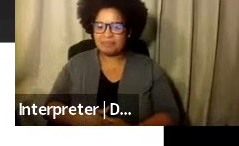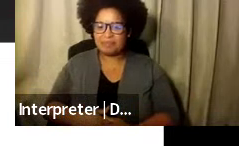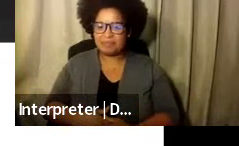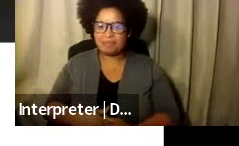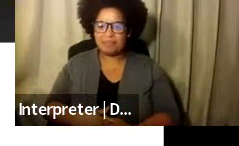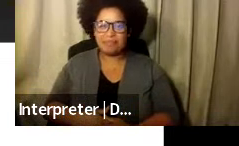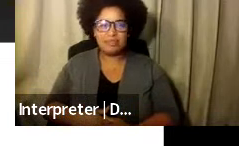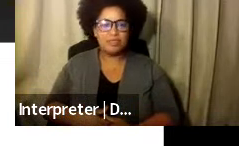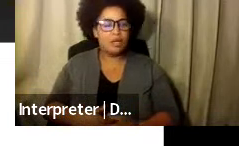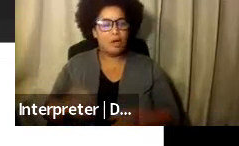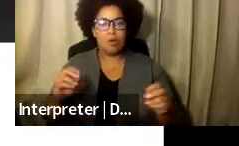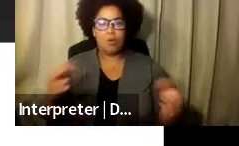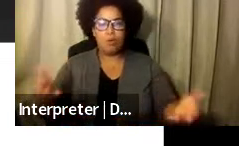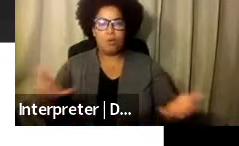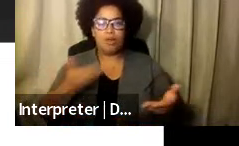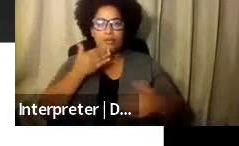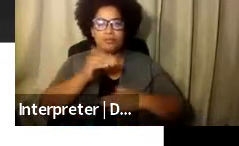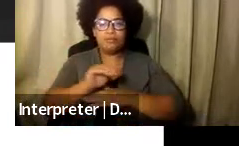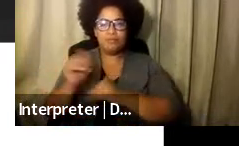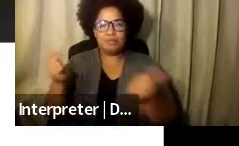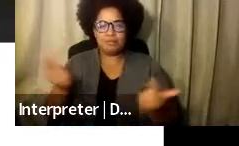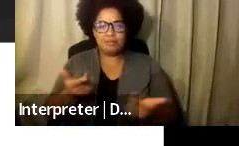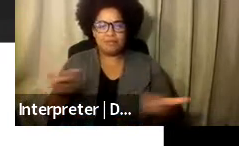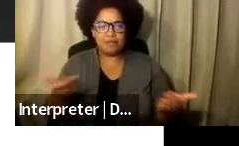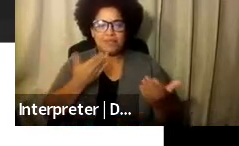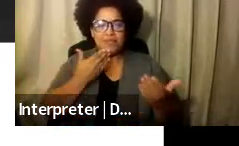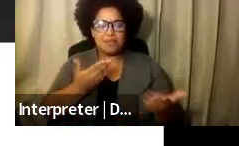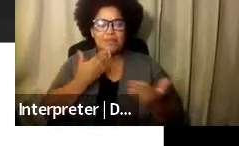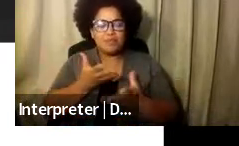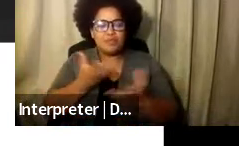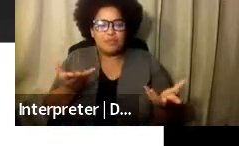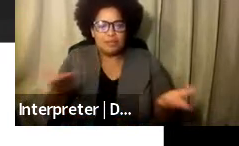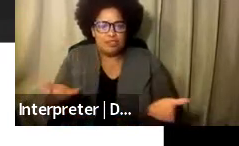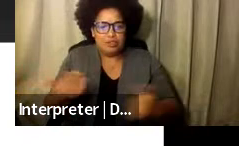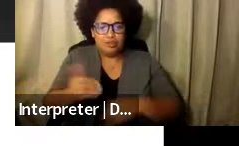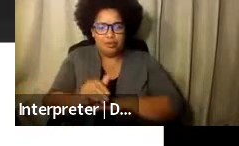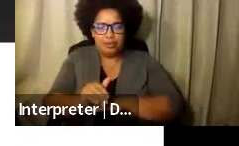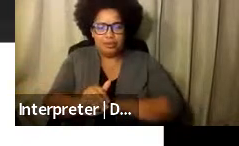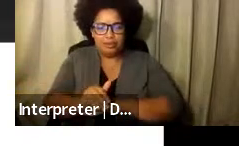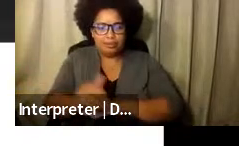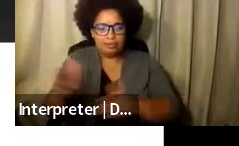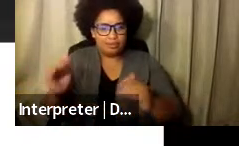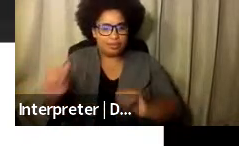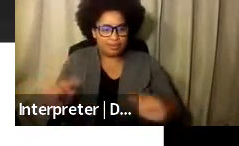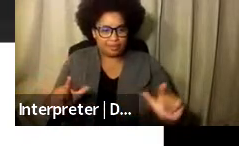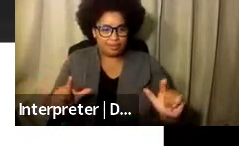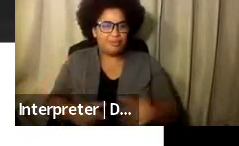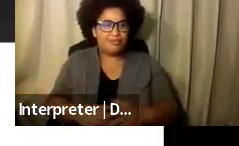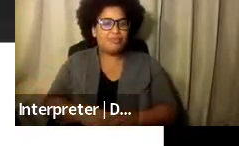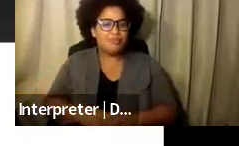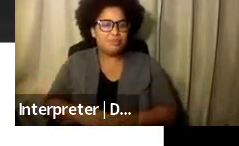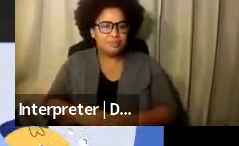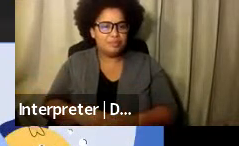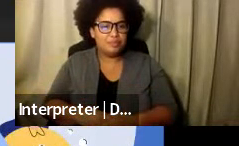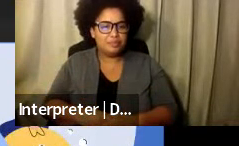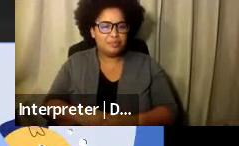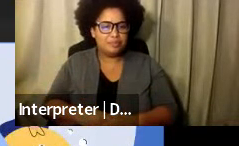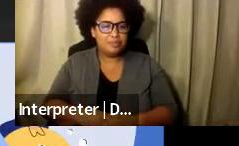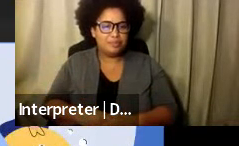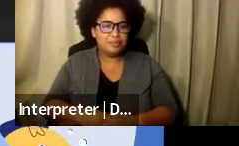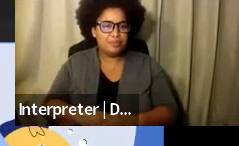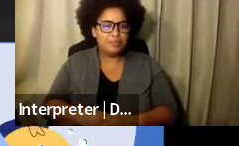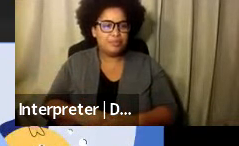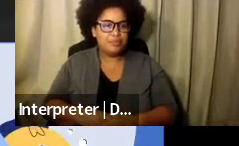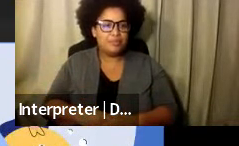Great. All right. Well, welcome. Good evening, everyone. Thank you for being here. If you could go to the next slide. As